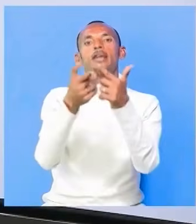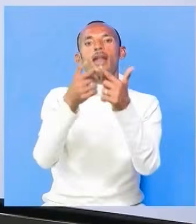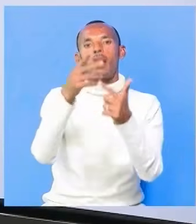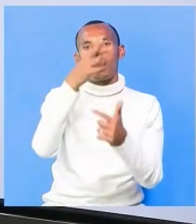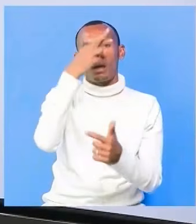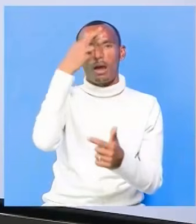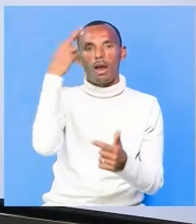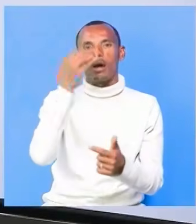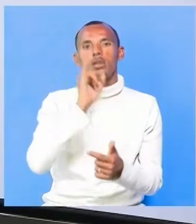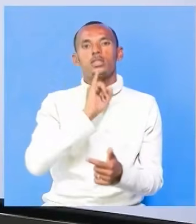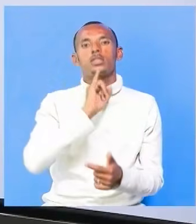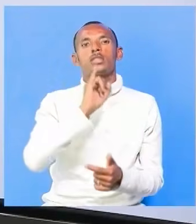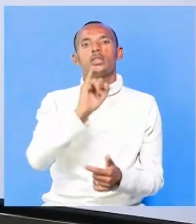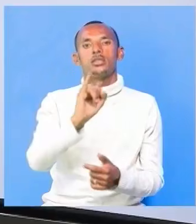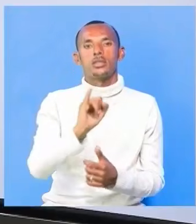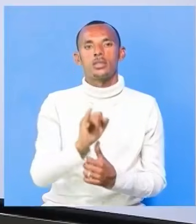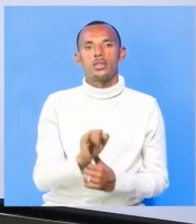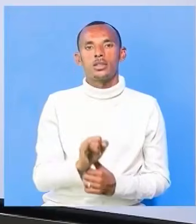The second case is